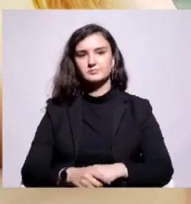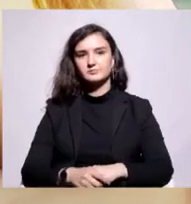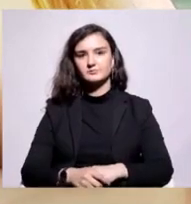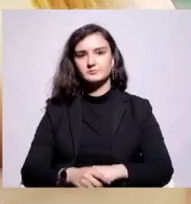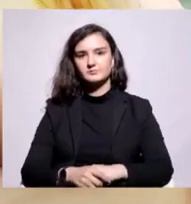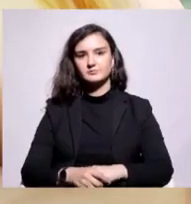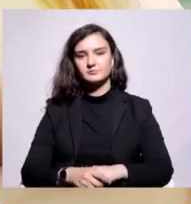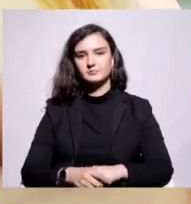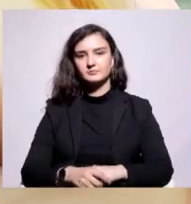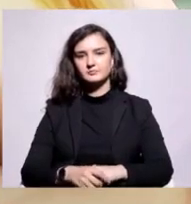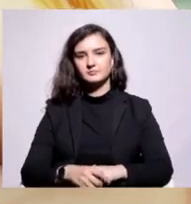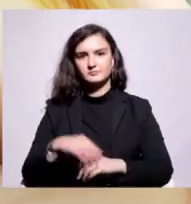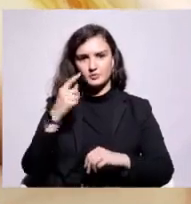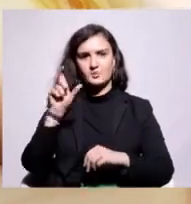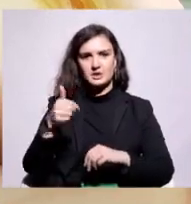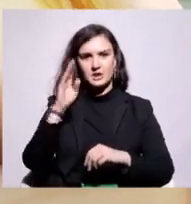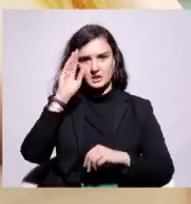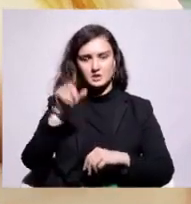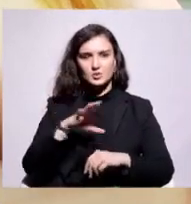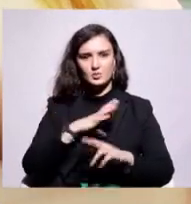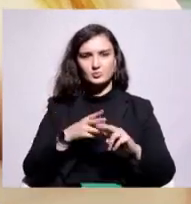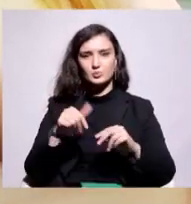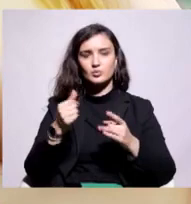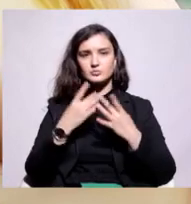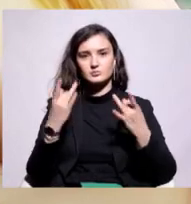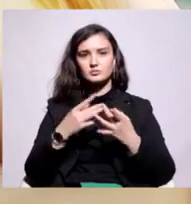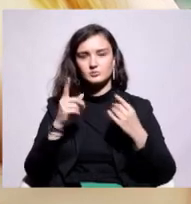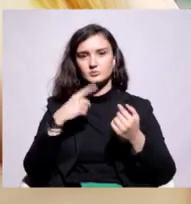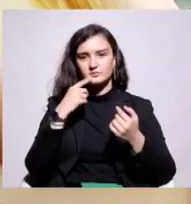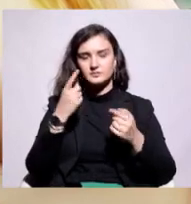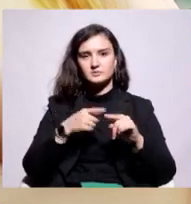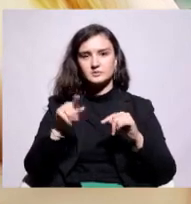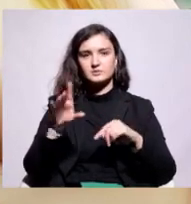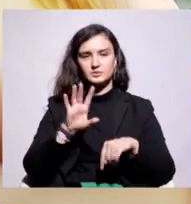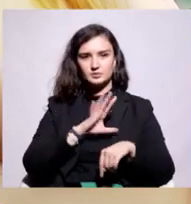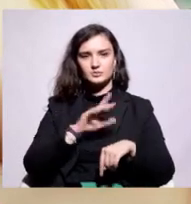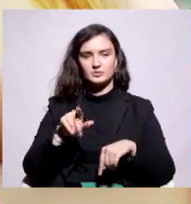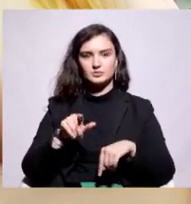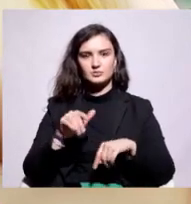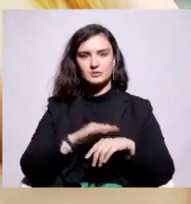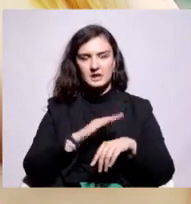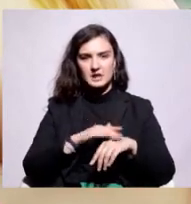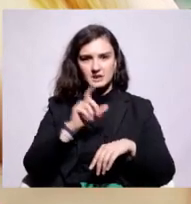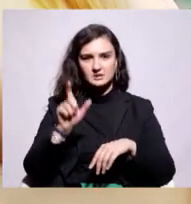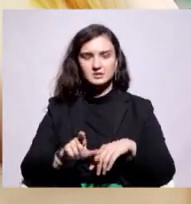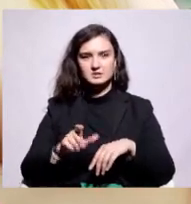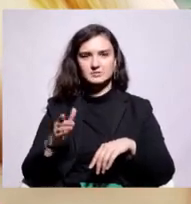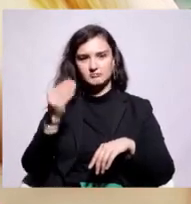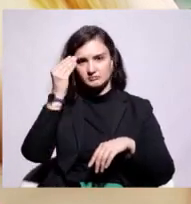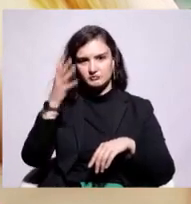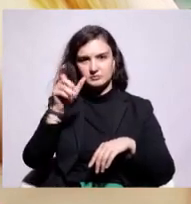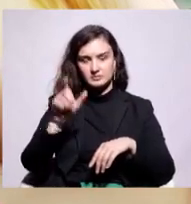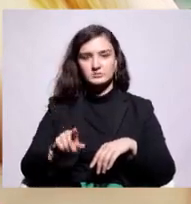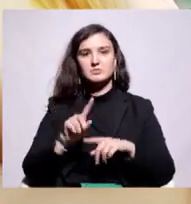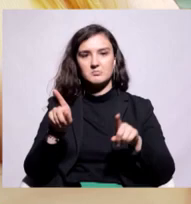I think he was a good man because, as you said before, he was kind and generous,